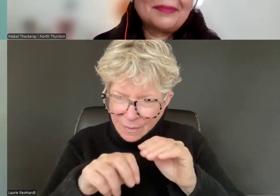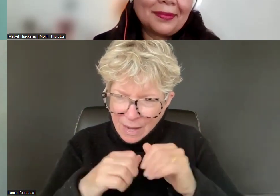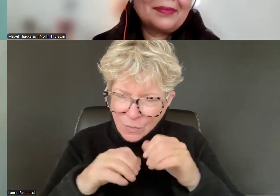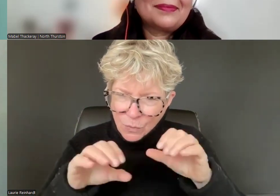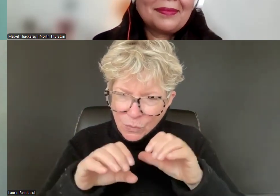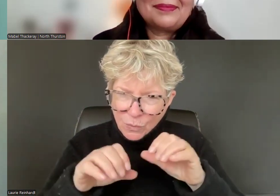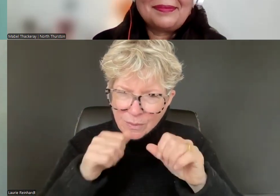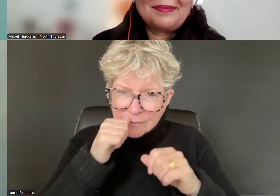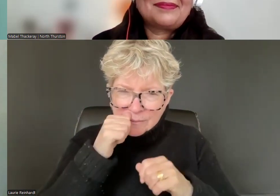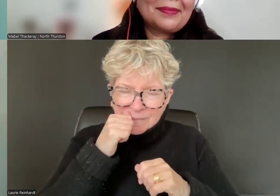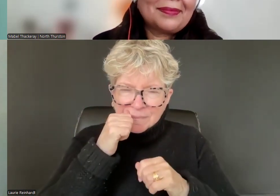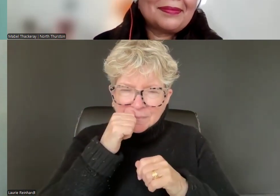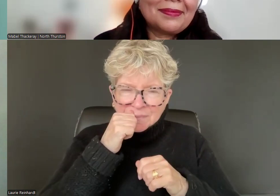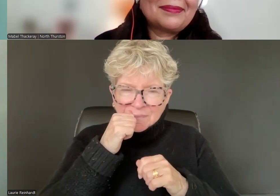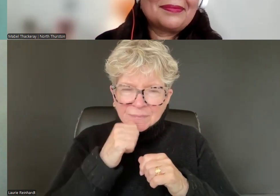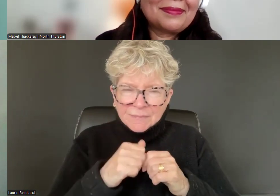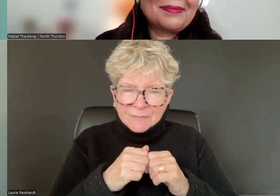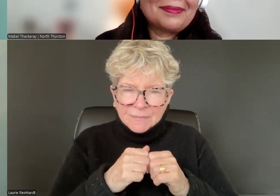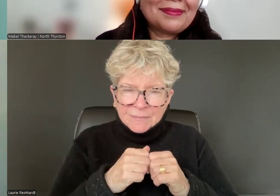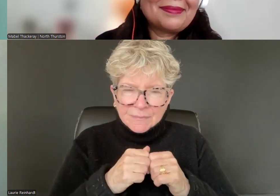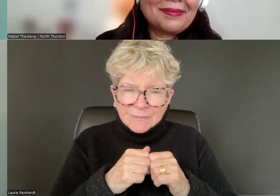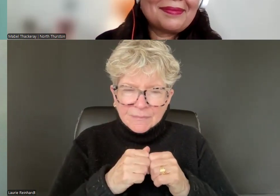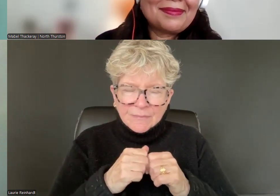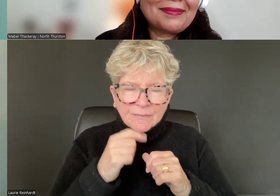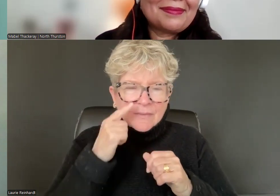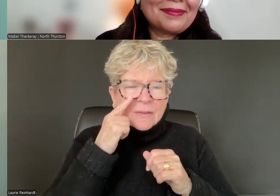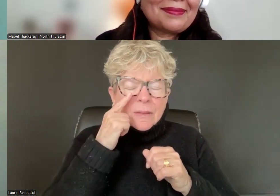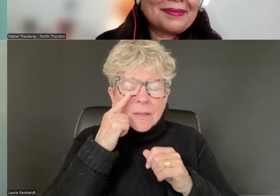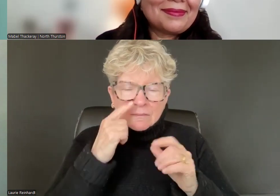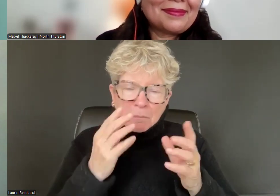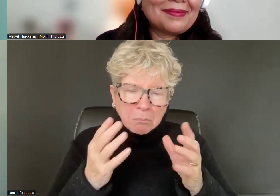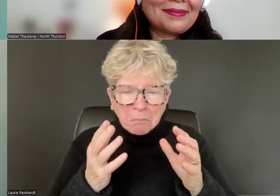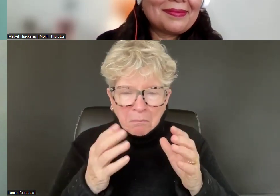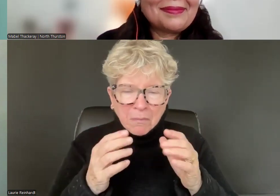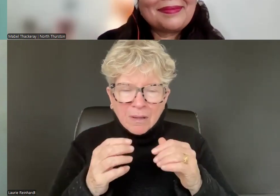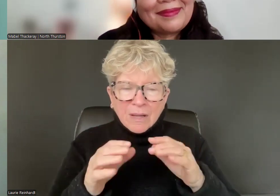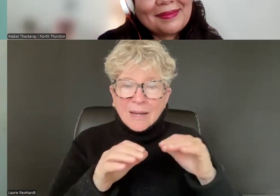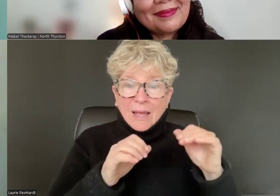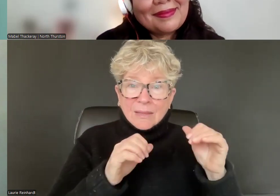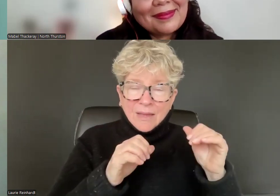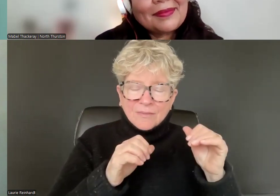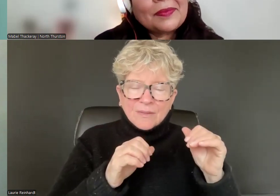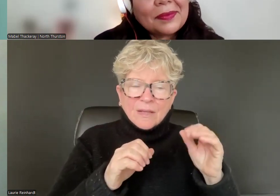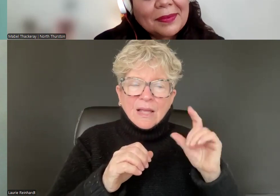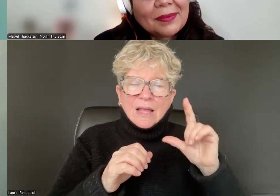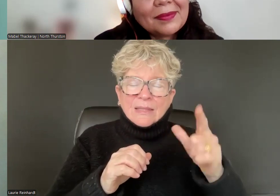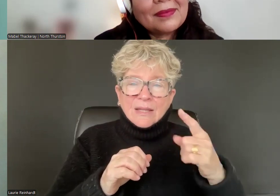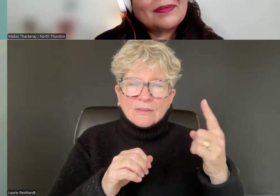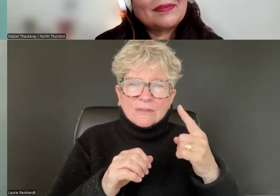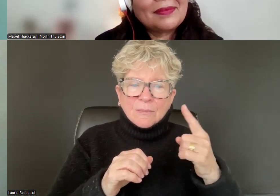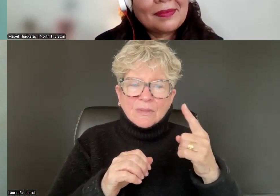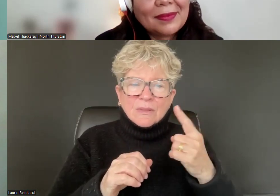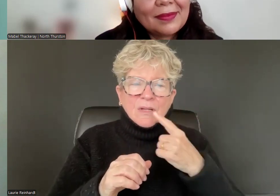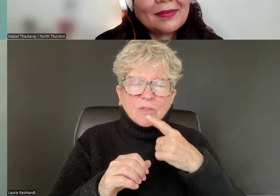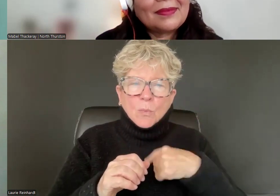she just nodded. So I just walked away. A little bit later, someone came over and told me that she